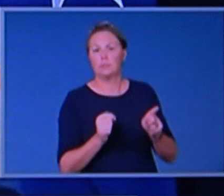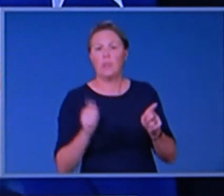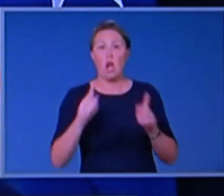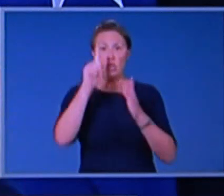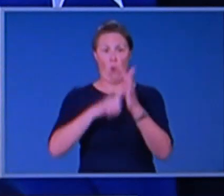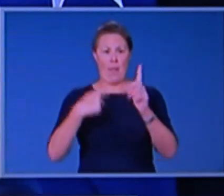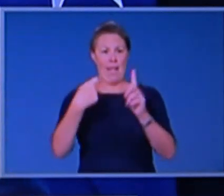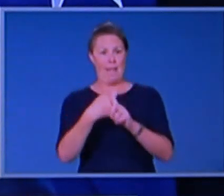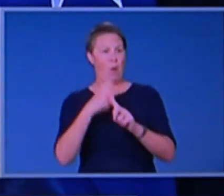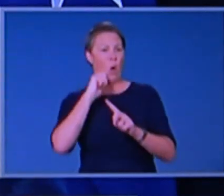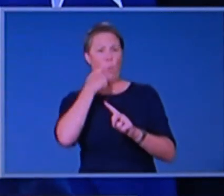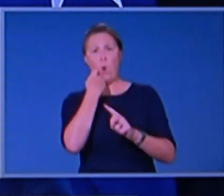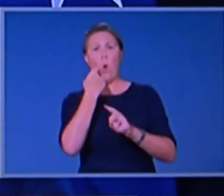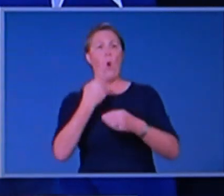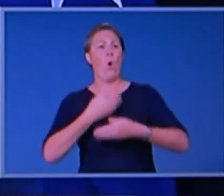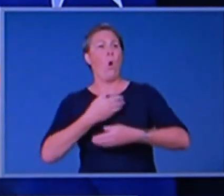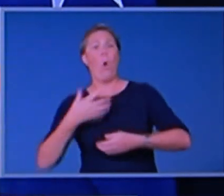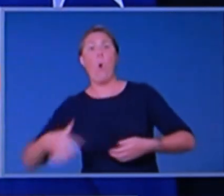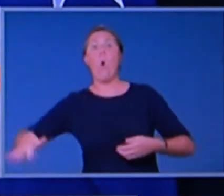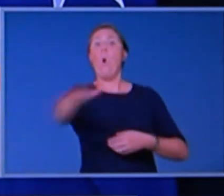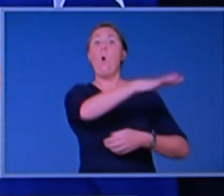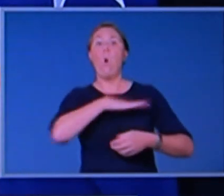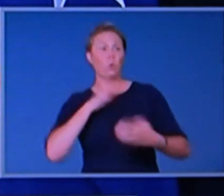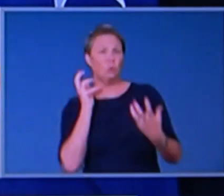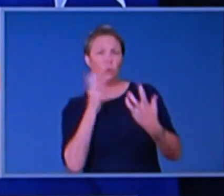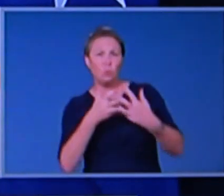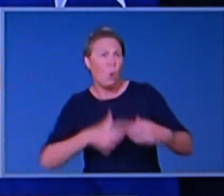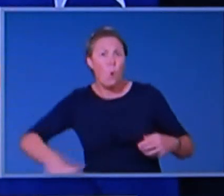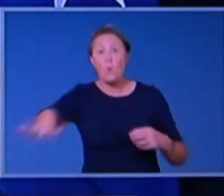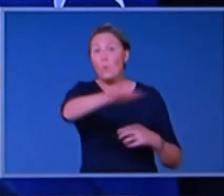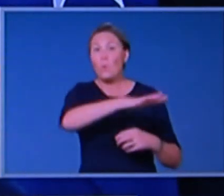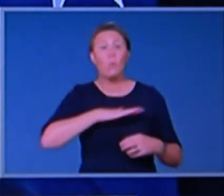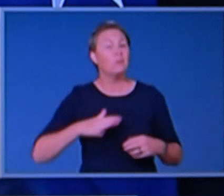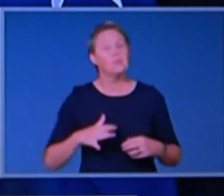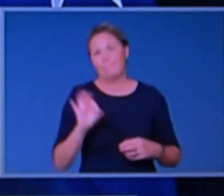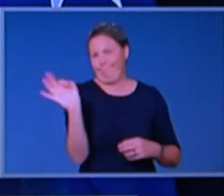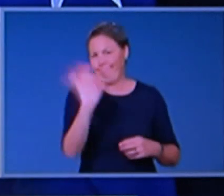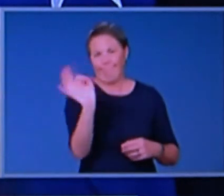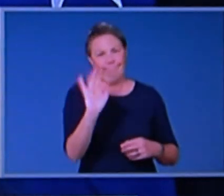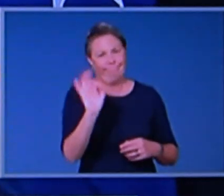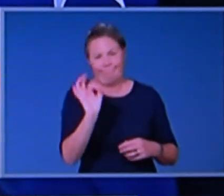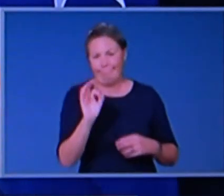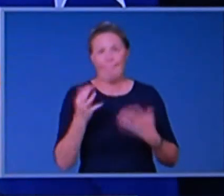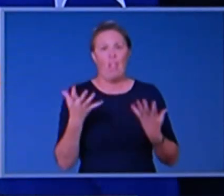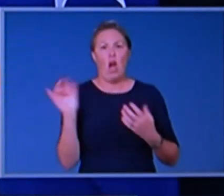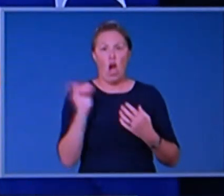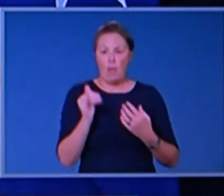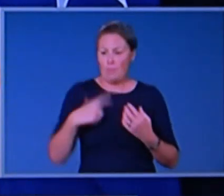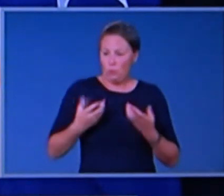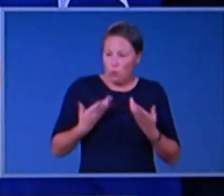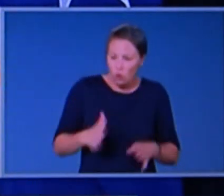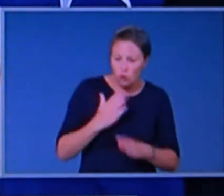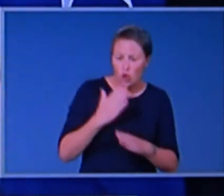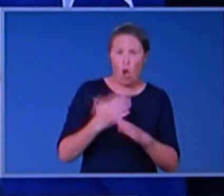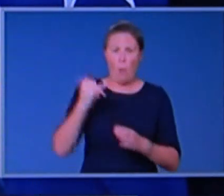every Australian worker or a worker who had their hours significantly reduced or indeed was stood down. It